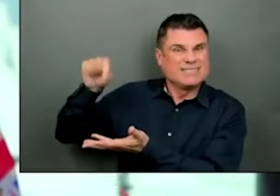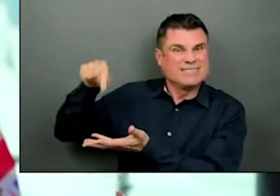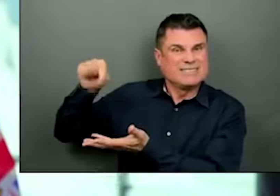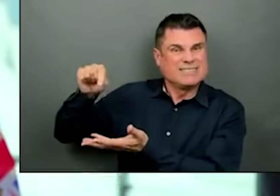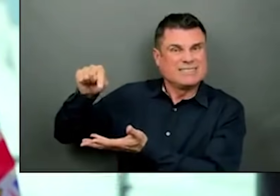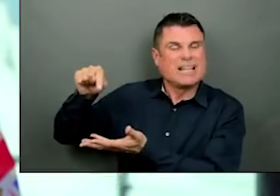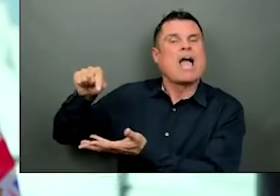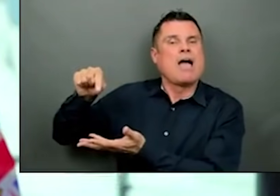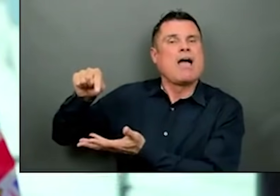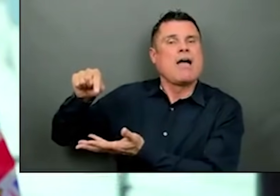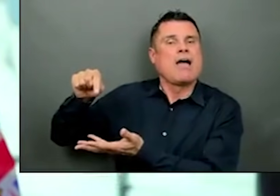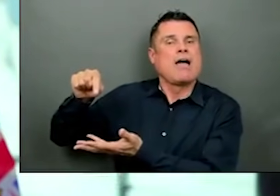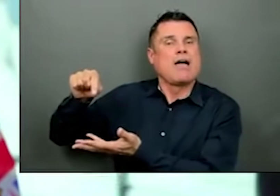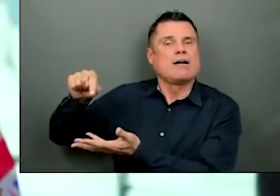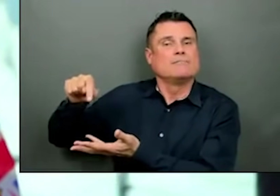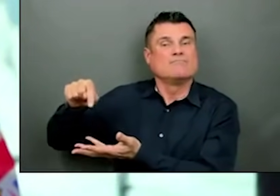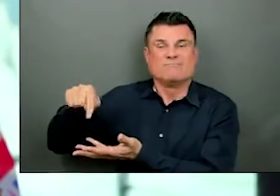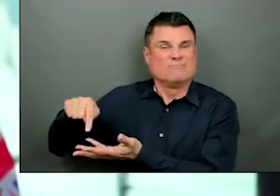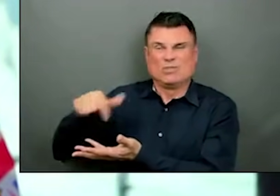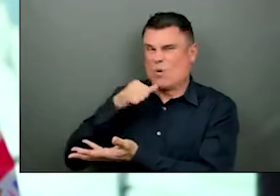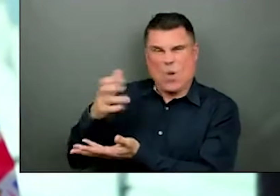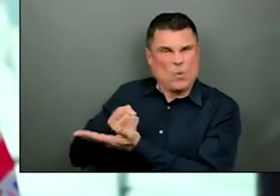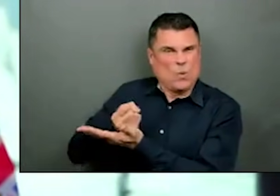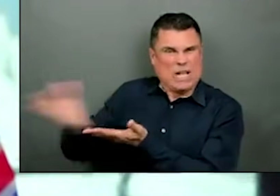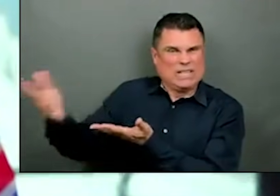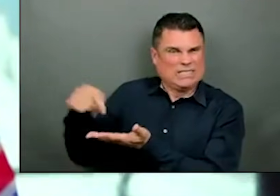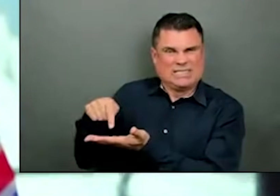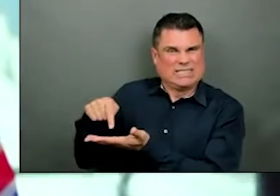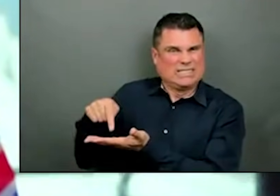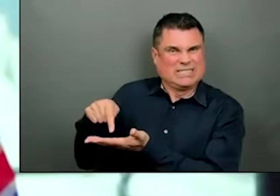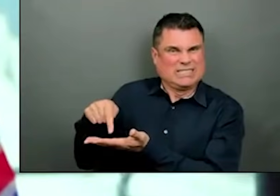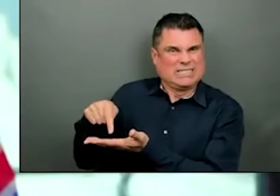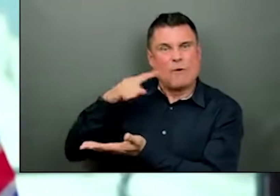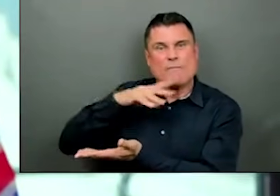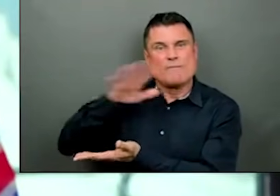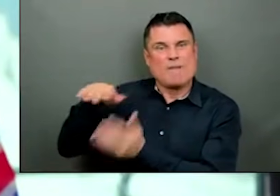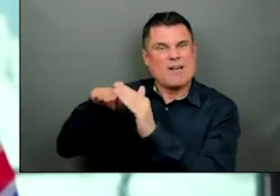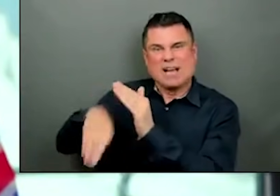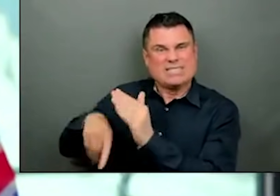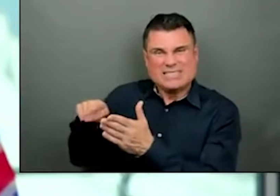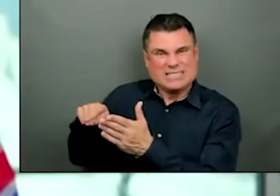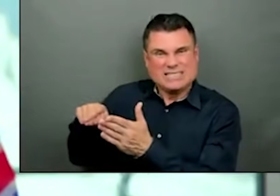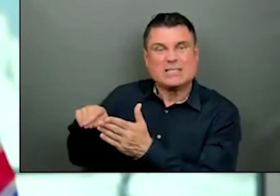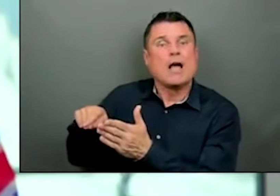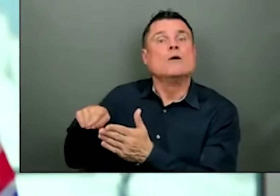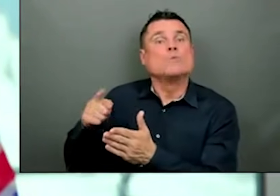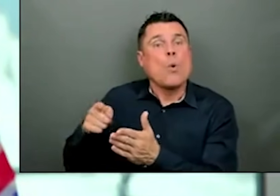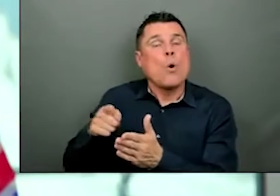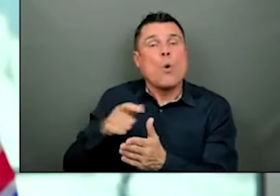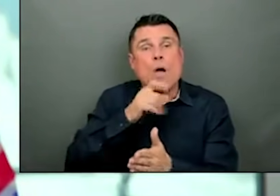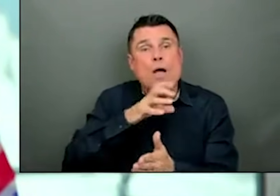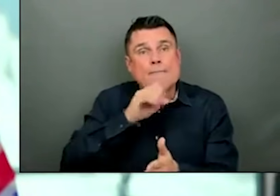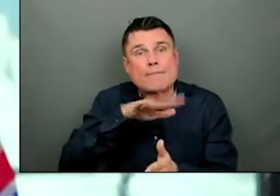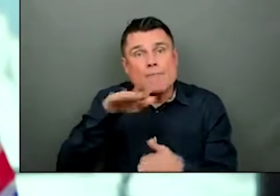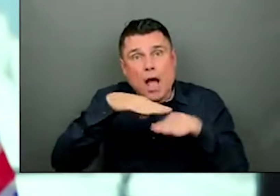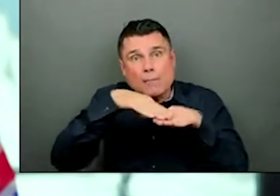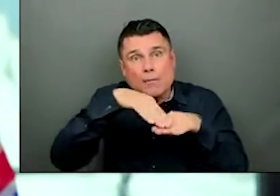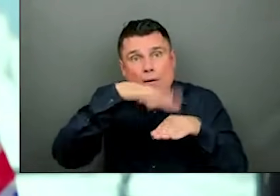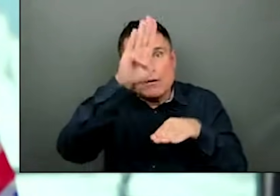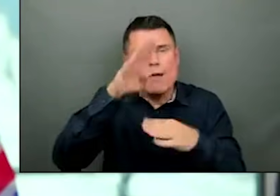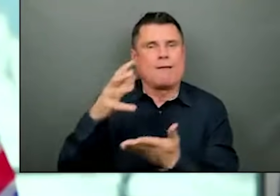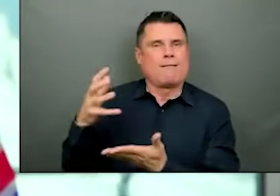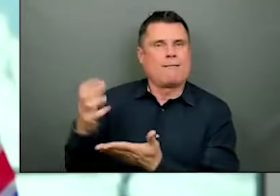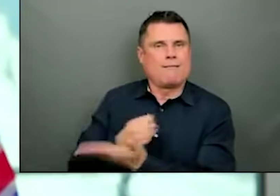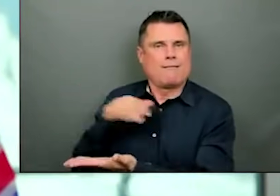in the age group within the next few weeks. So that's the rationale that we used to make the decision about where we